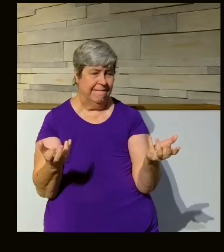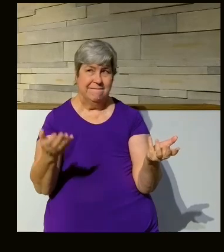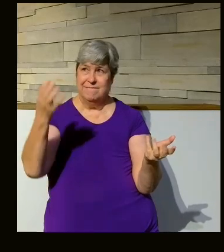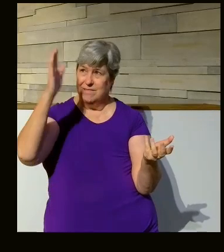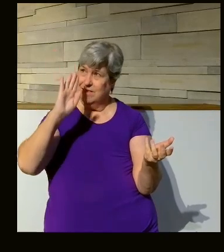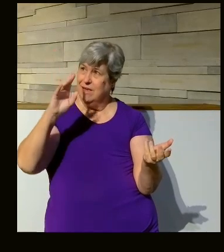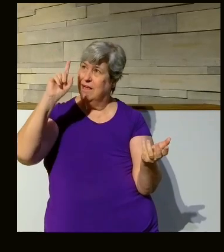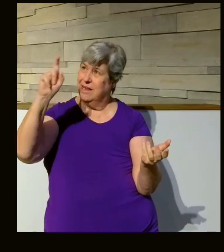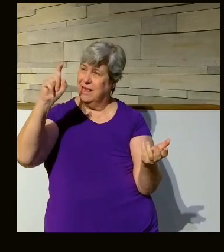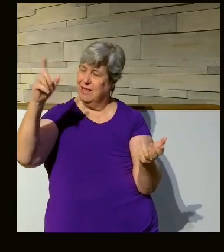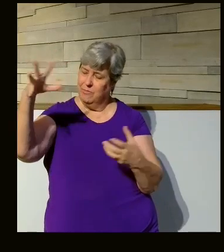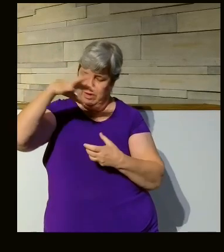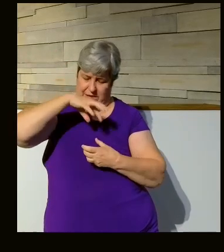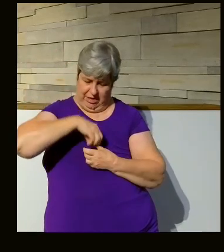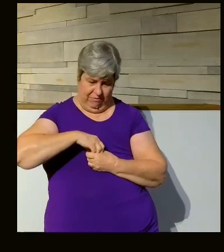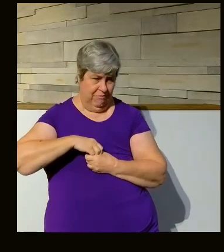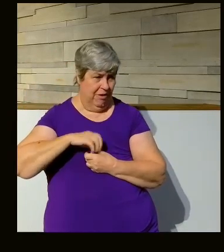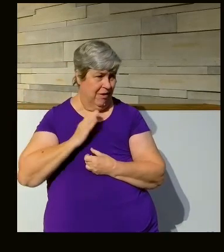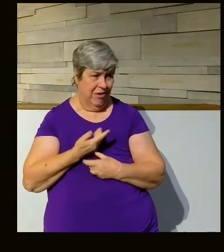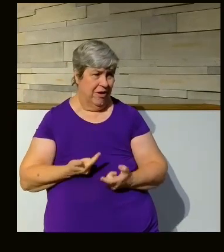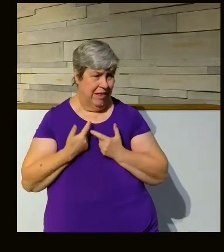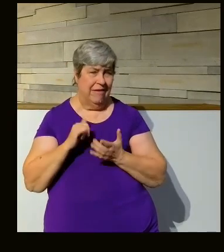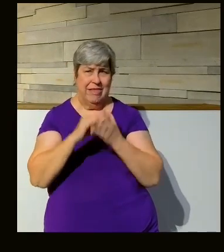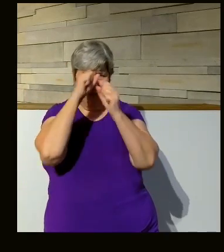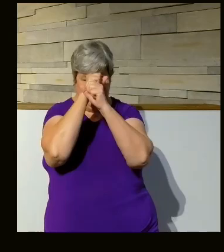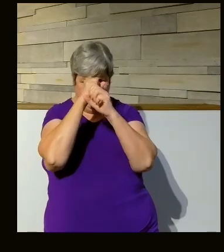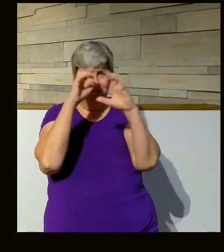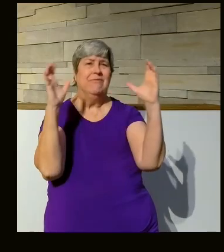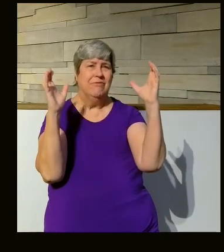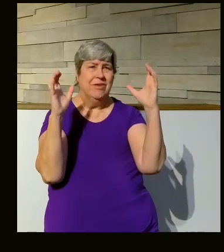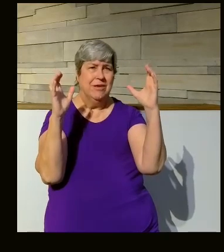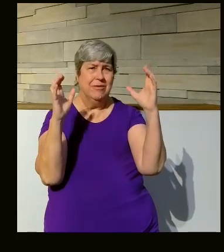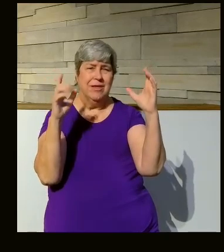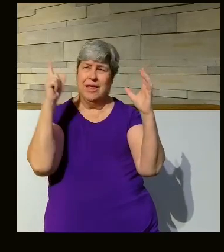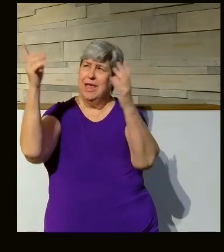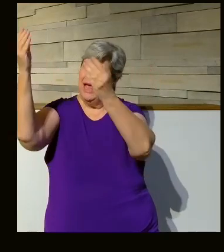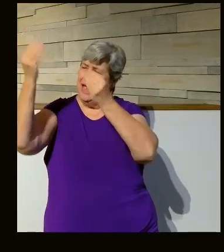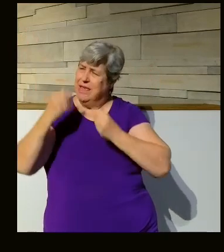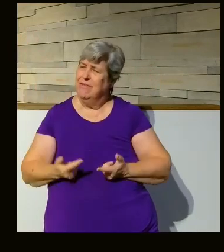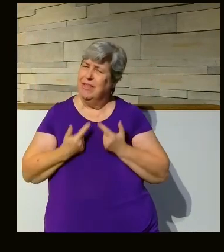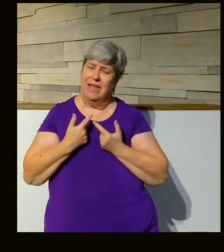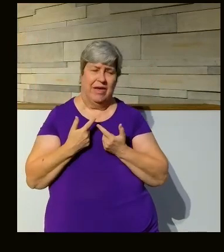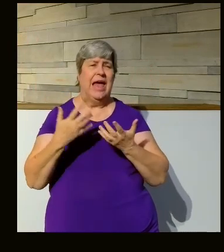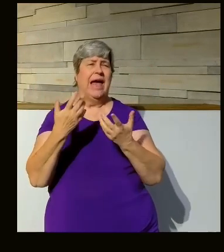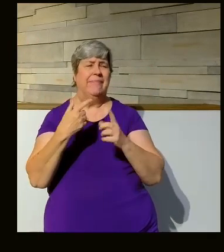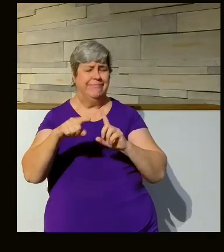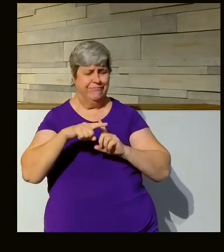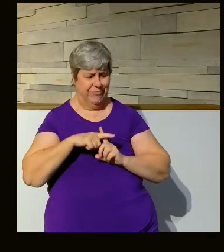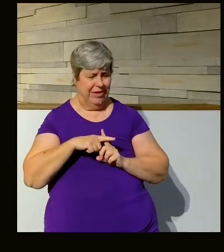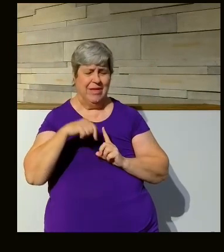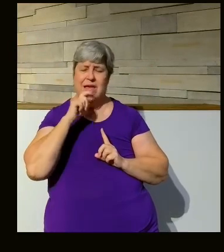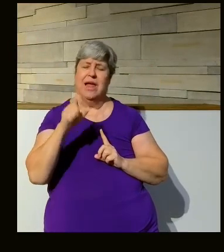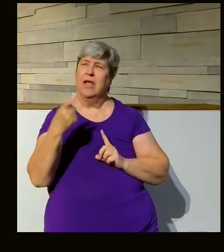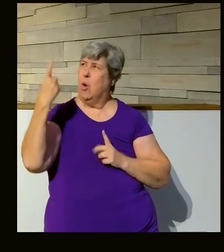God has to be in our lives. And that's the vision I think that we have. He's the source of life. And salvation is more than just my